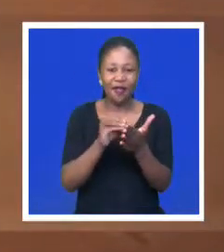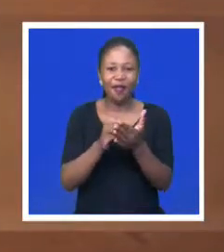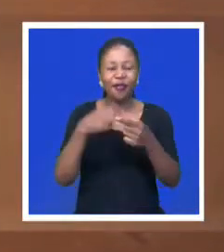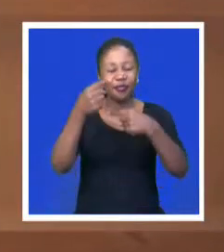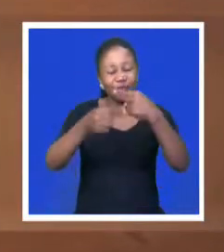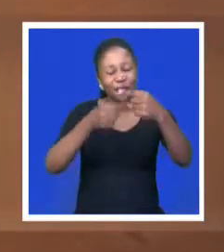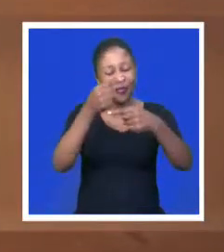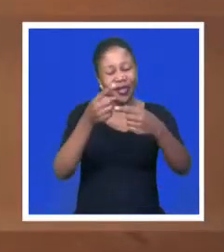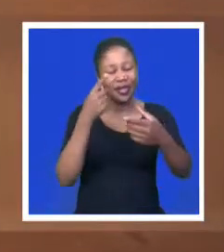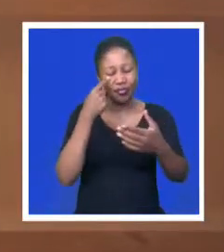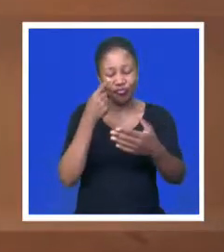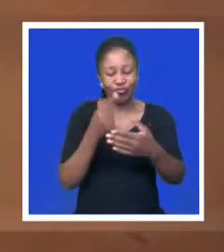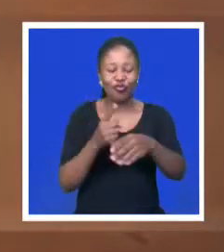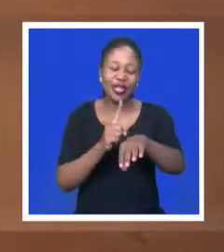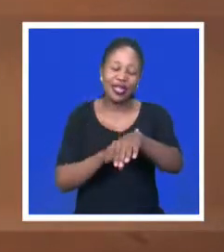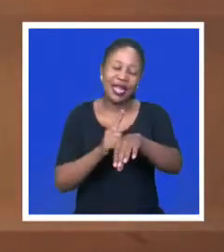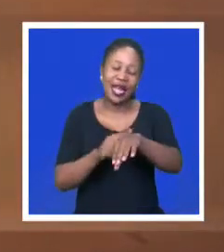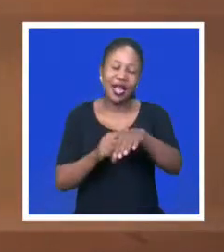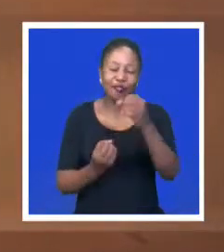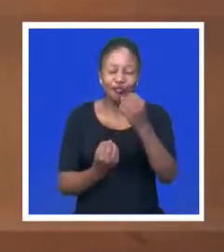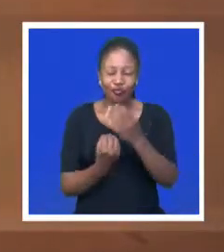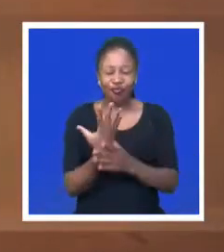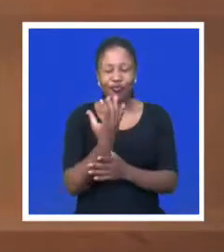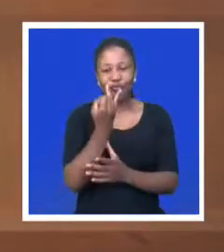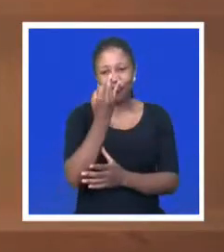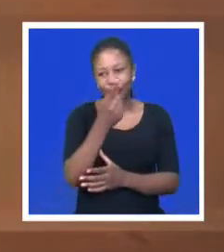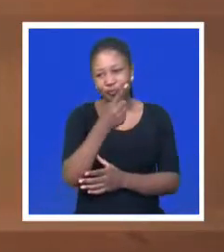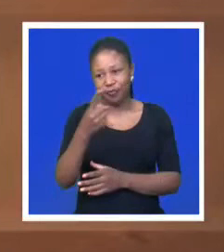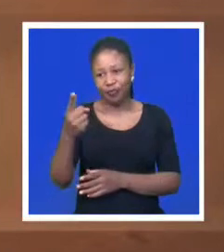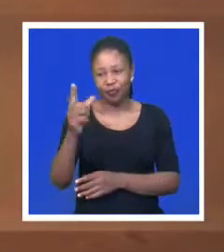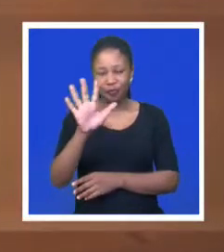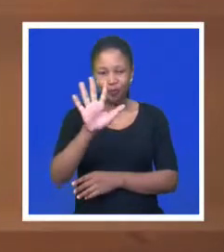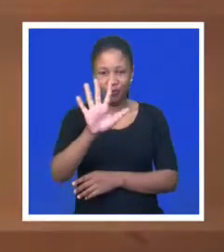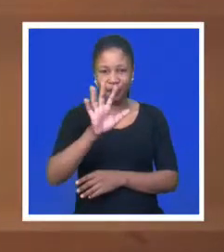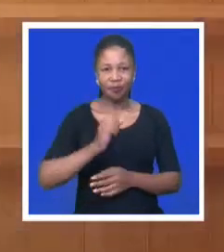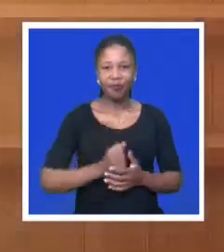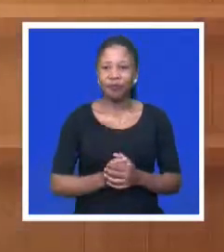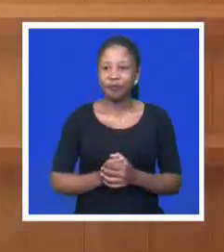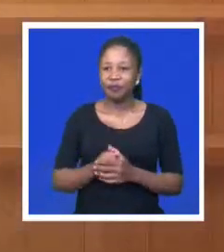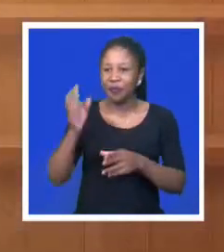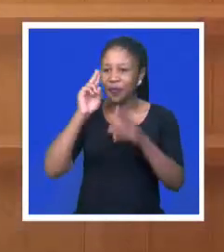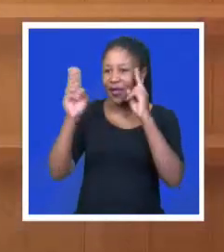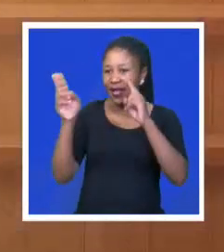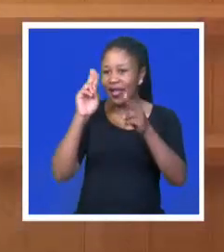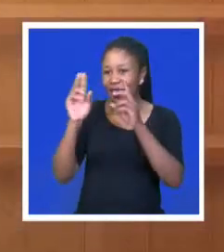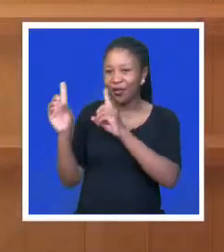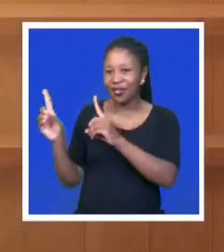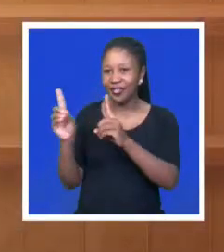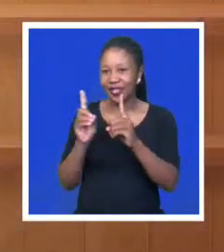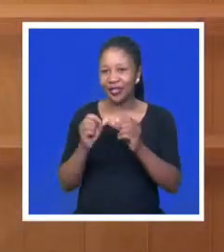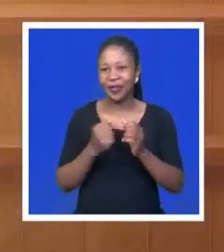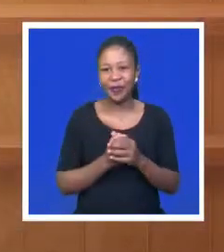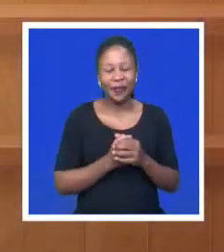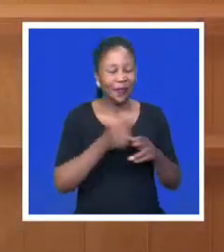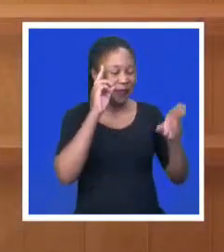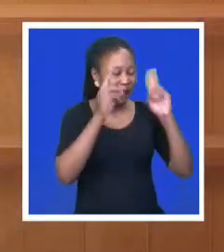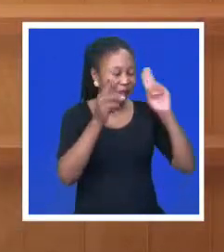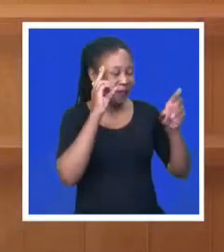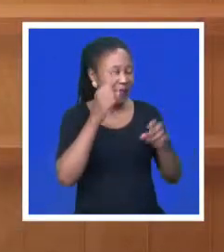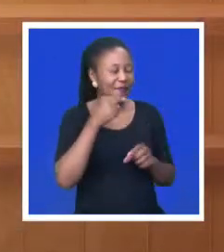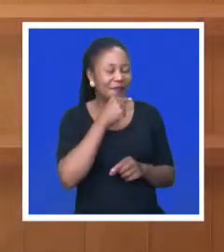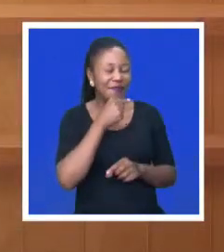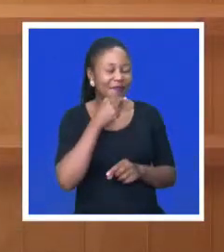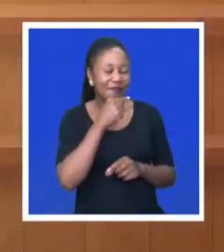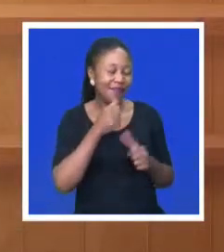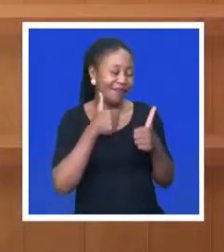well so that you catch us whenever we are live. A very good afternoon, Miss Winnie. Afternoon, Lerato. How are you? I'm alright. How are you today?